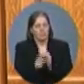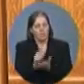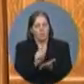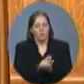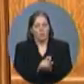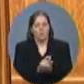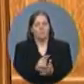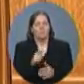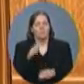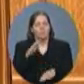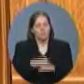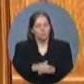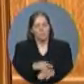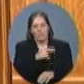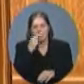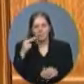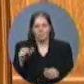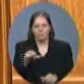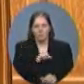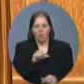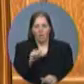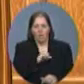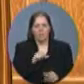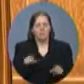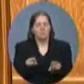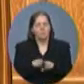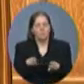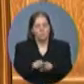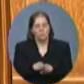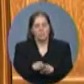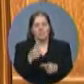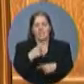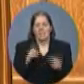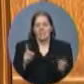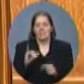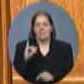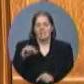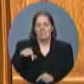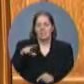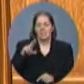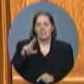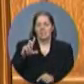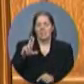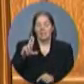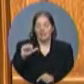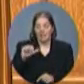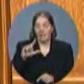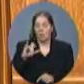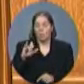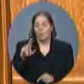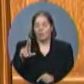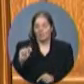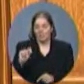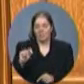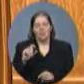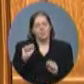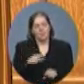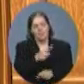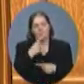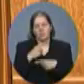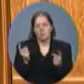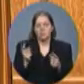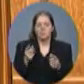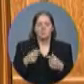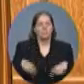Declaration. Can the Minister of State tell the House of any recent accomplishments this government has made in